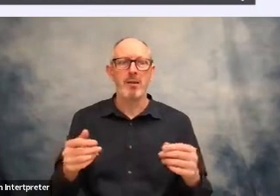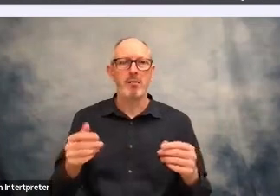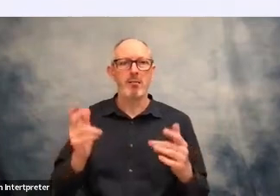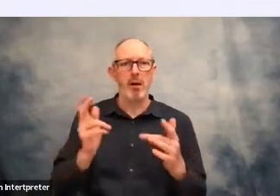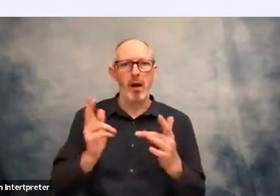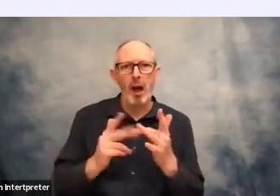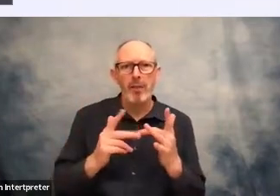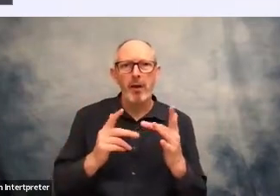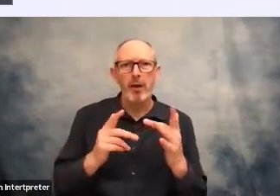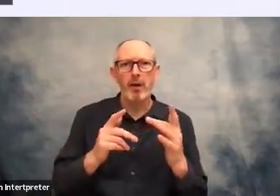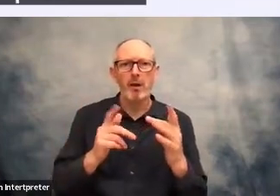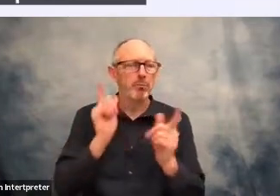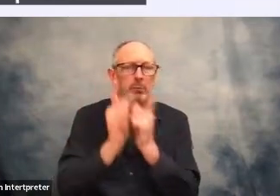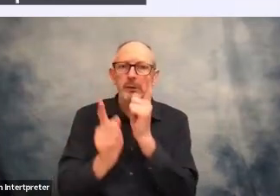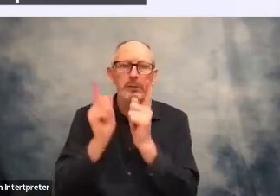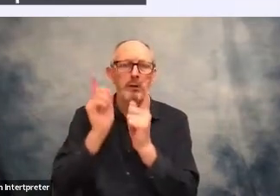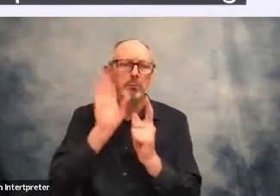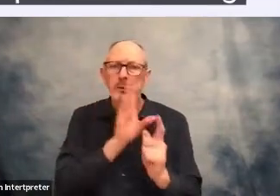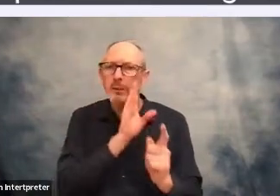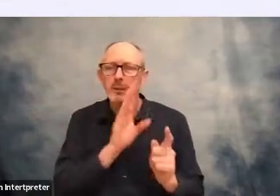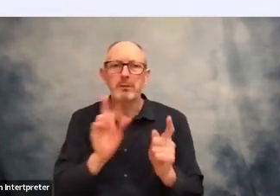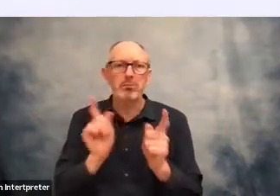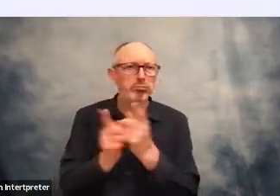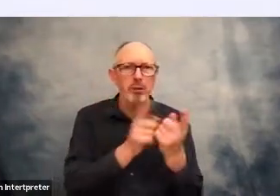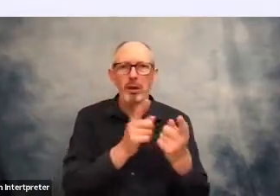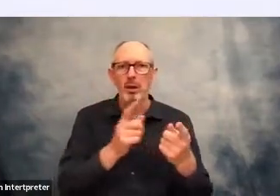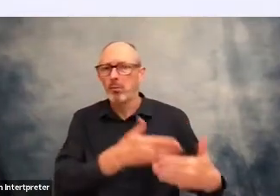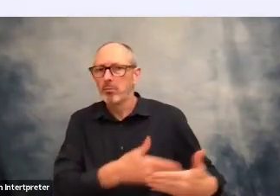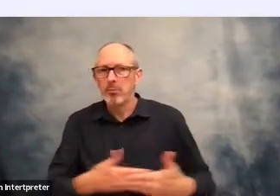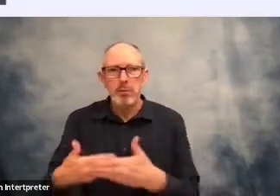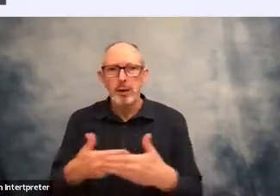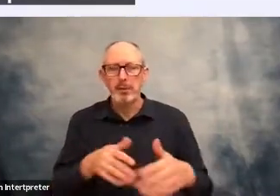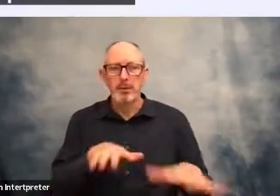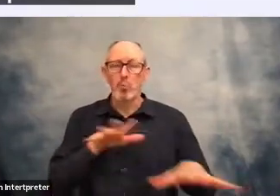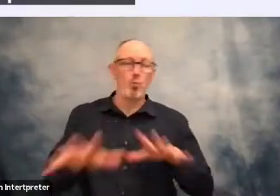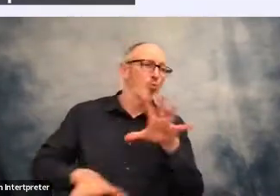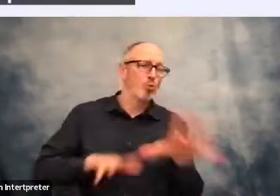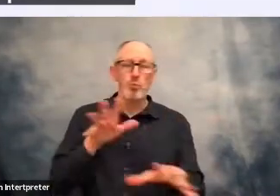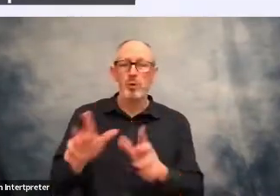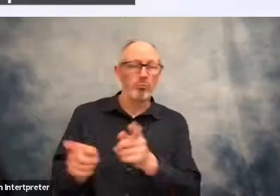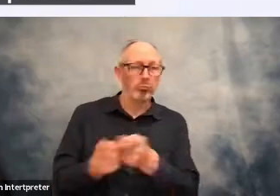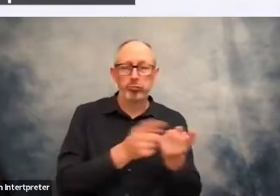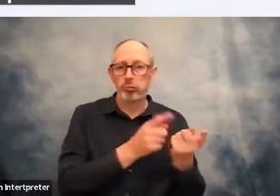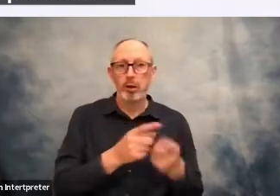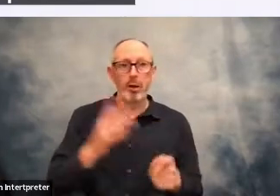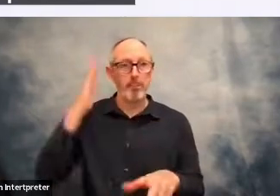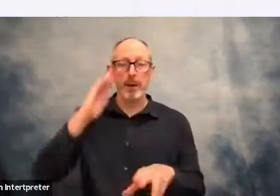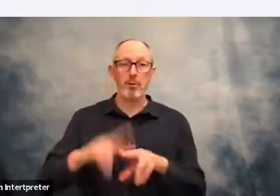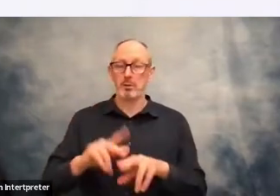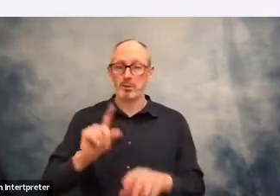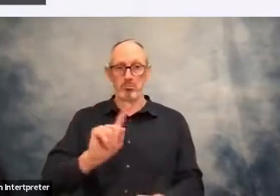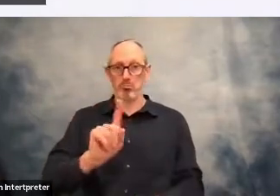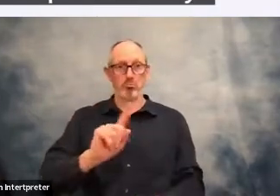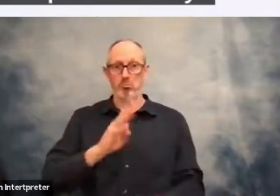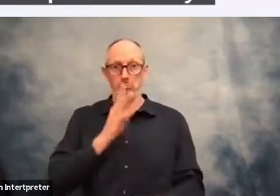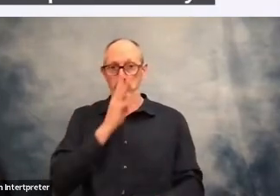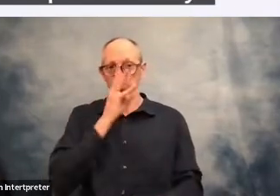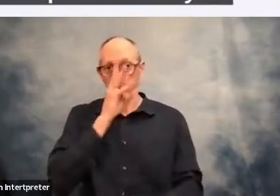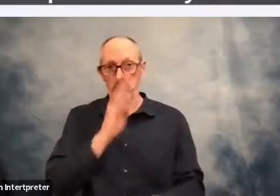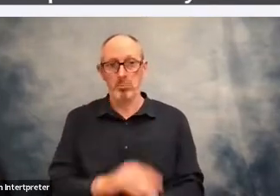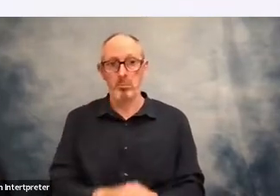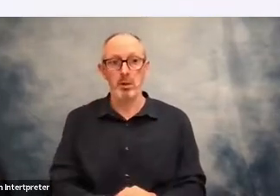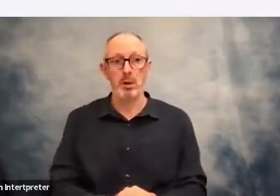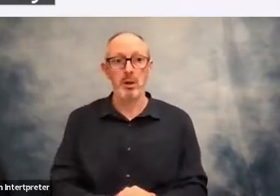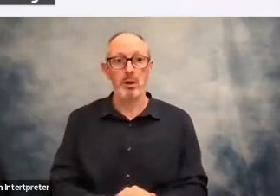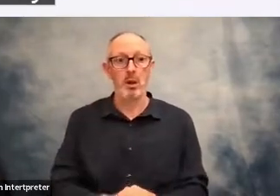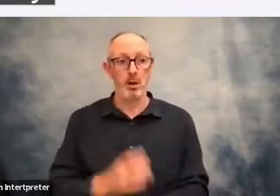milestones, miss subtle movement patterns during their windows, and fail parents. I know this problem personally.